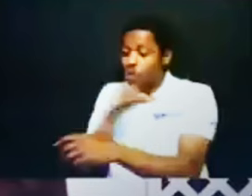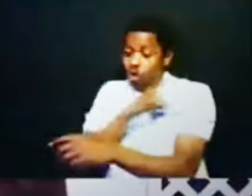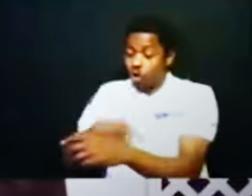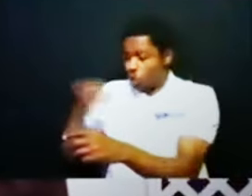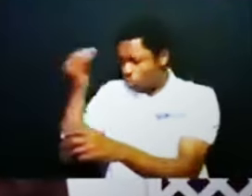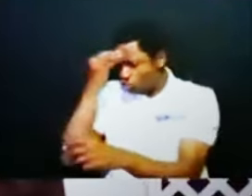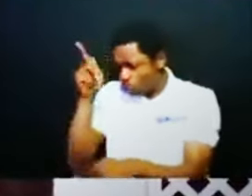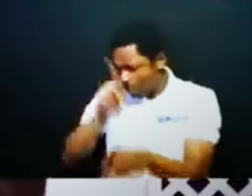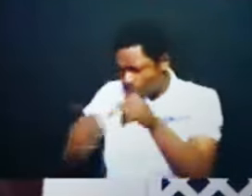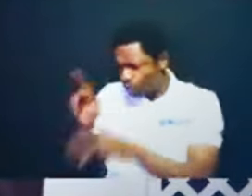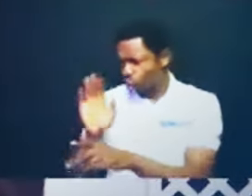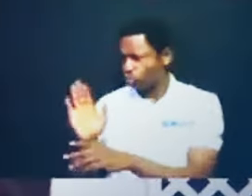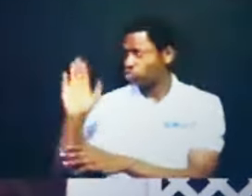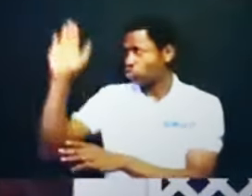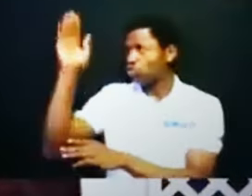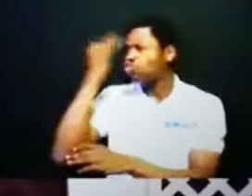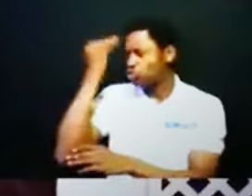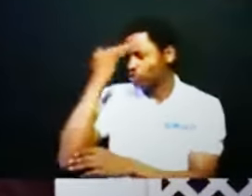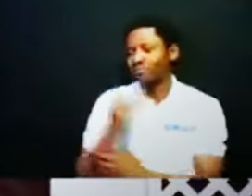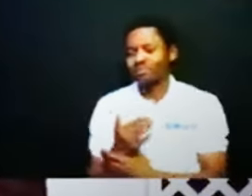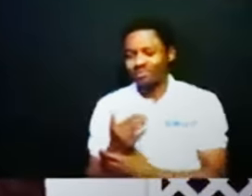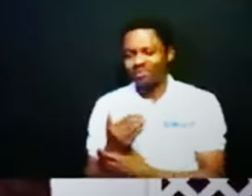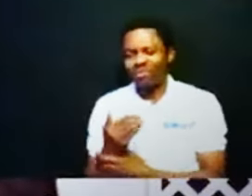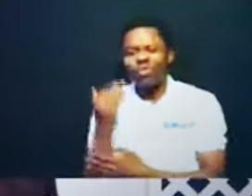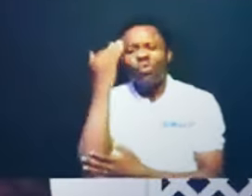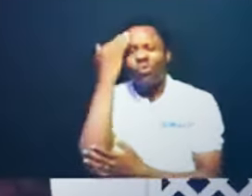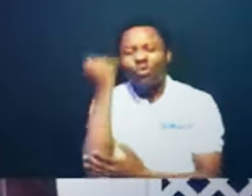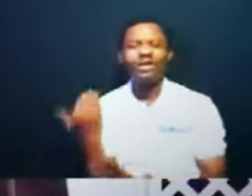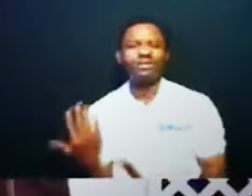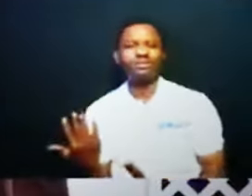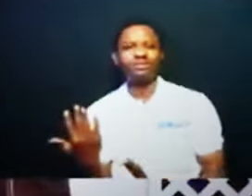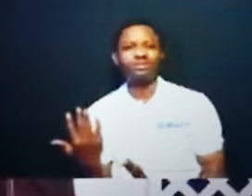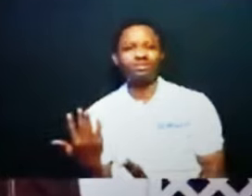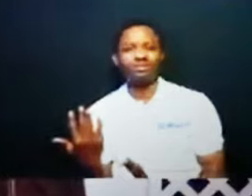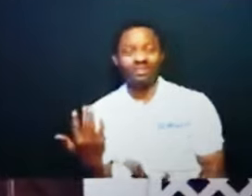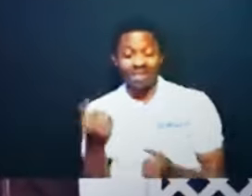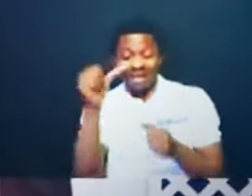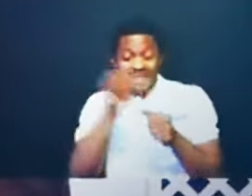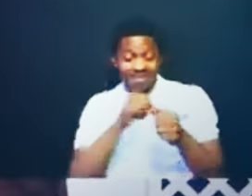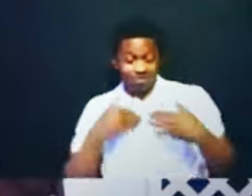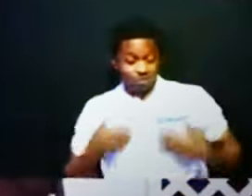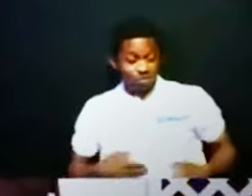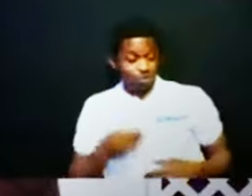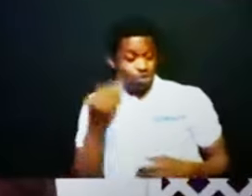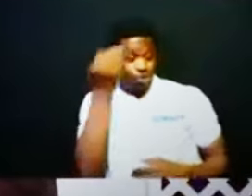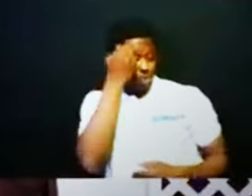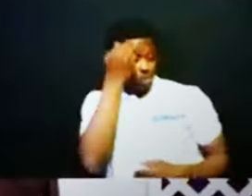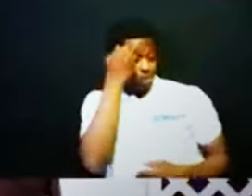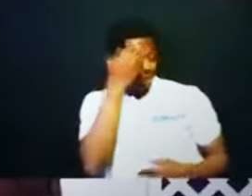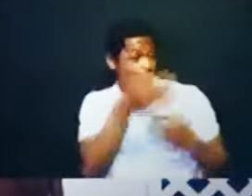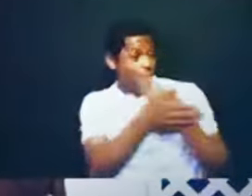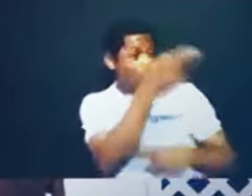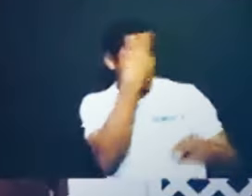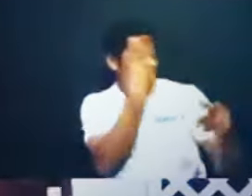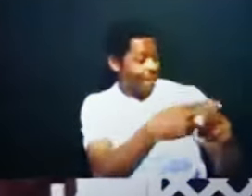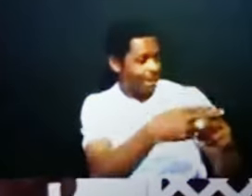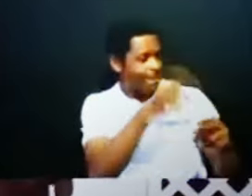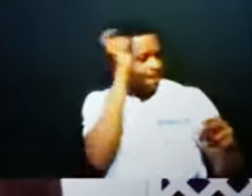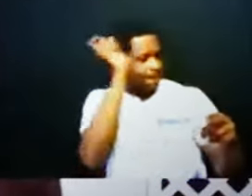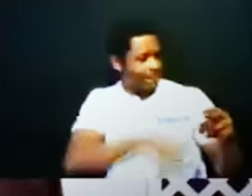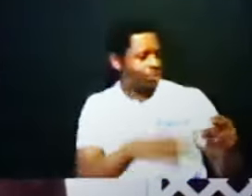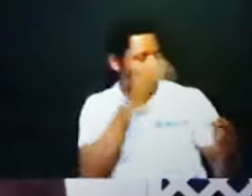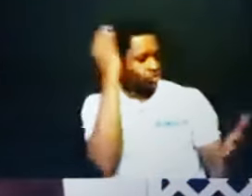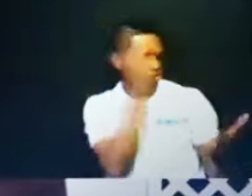are His. Then the purpose is that everyone who names the name of the Lord must depart